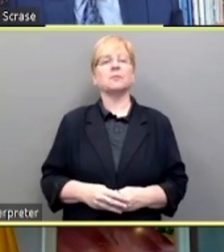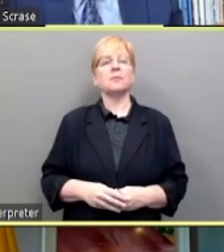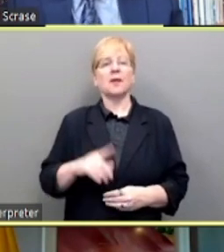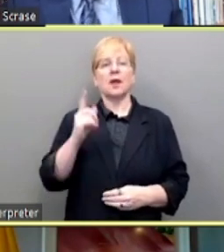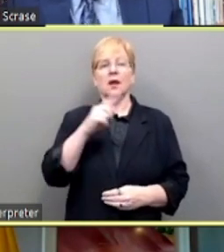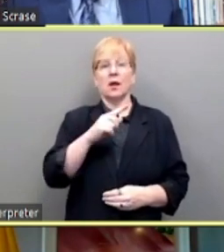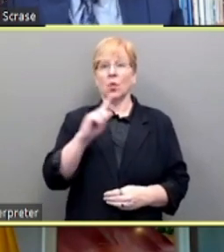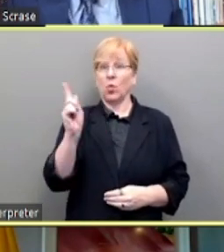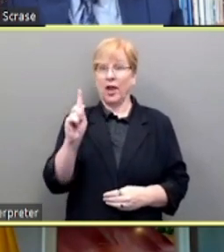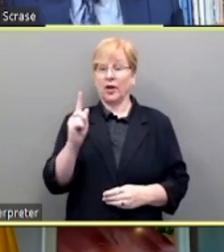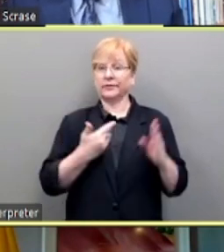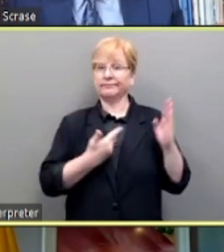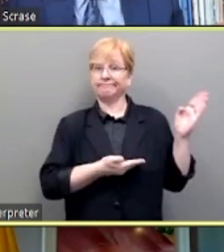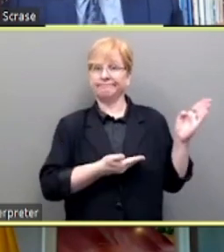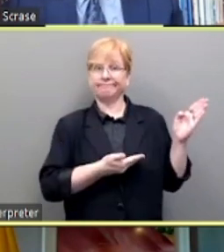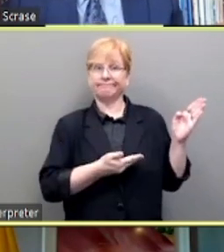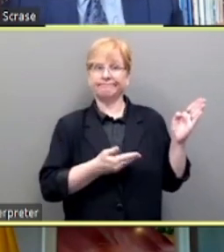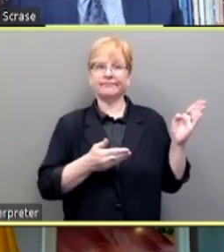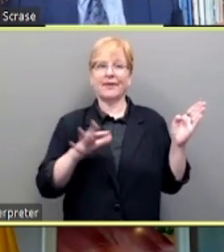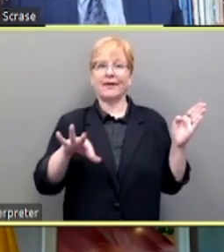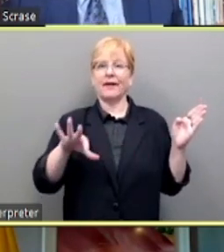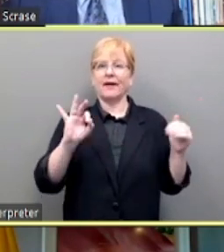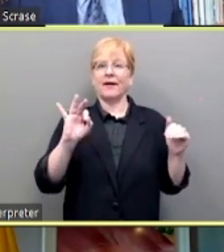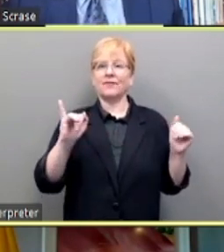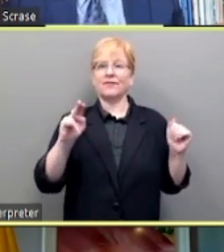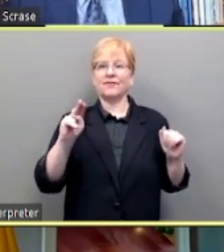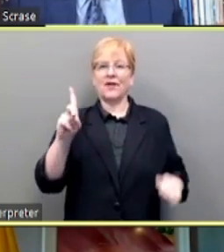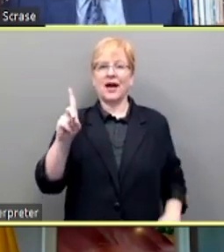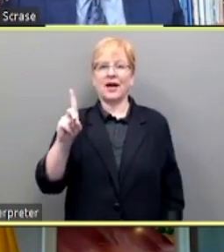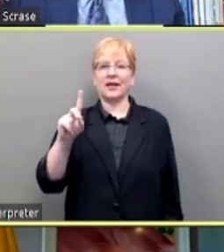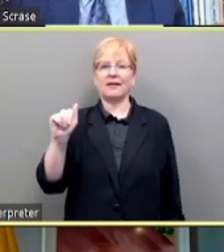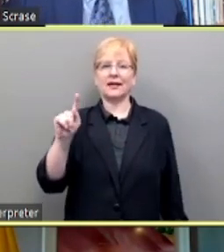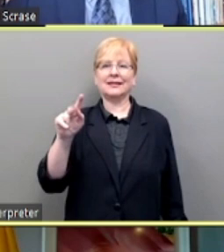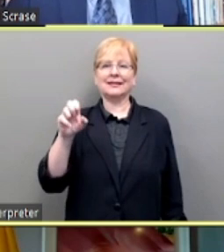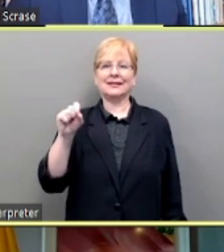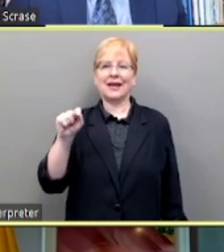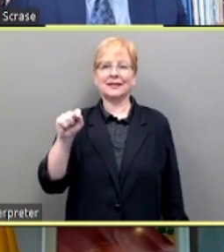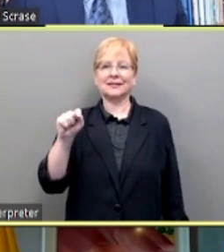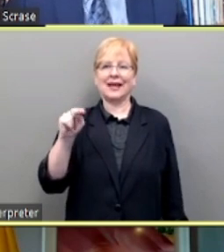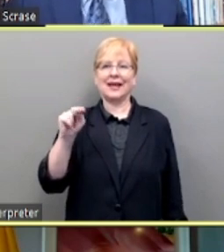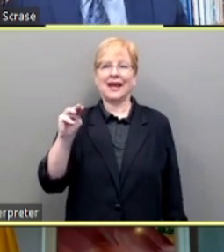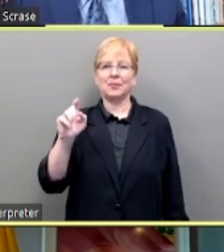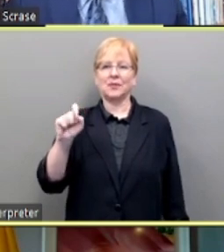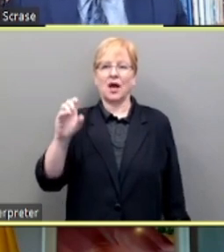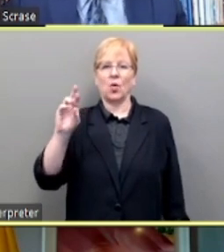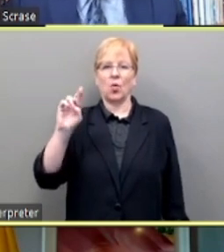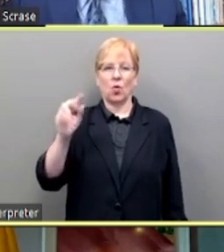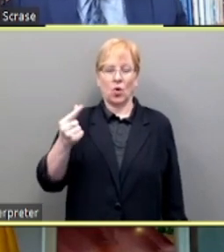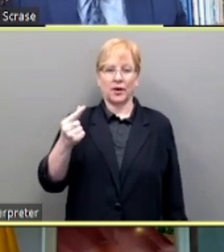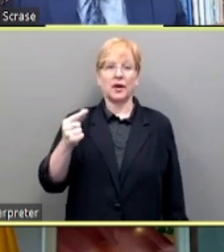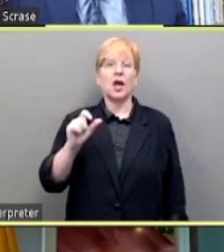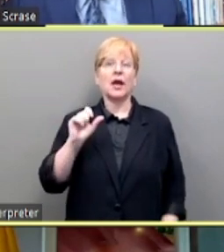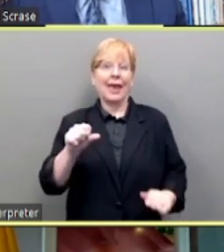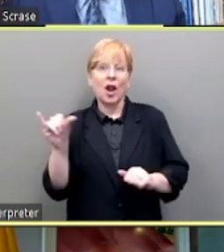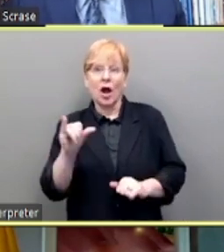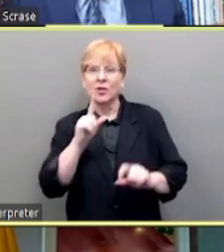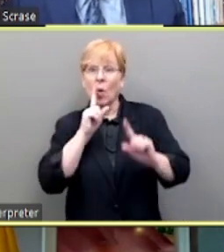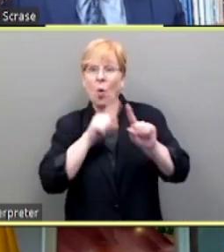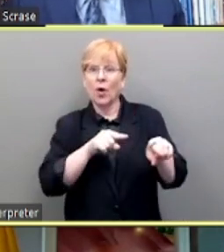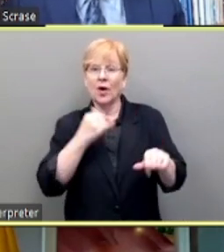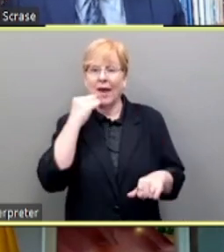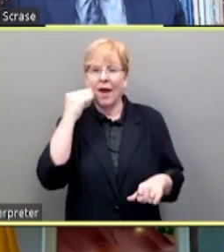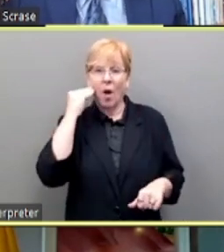findatestnm.org. You can still do it at home, remember, through Vault. Particularly if you're doing a